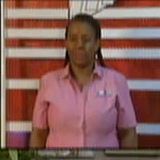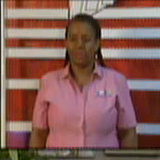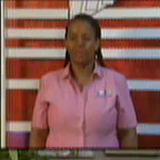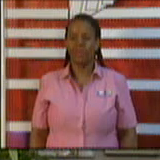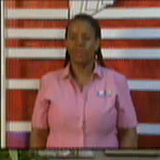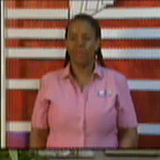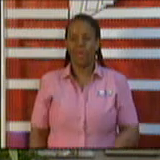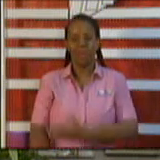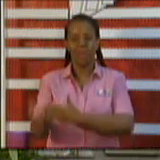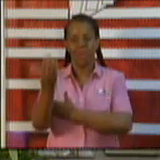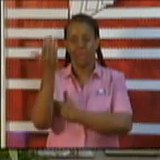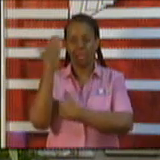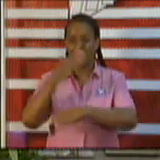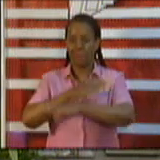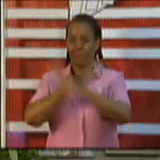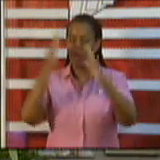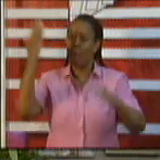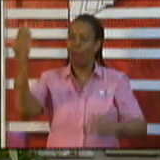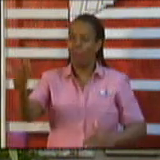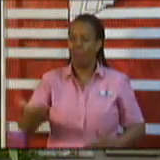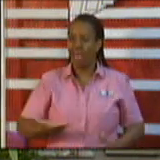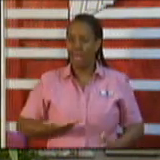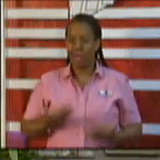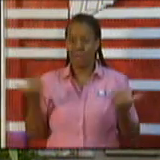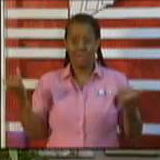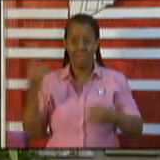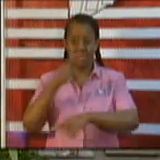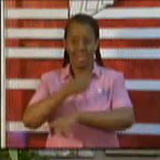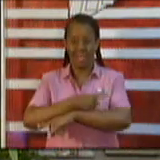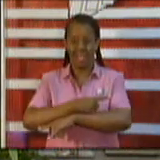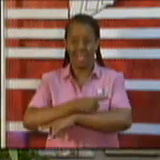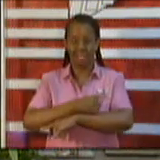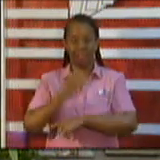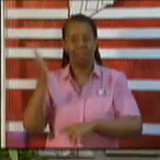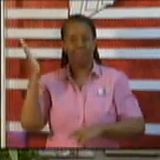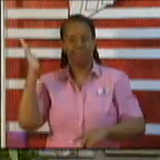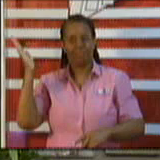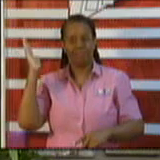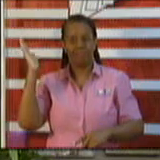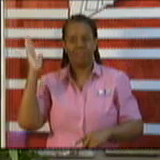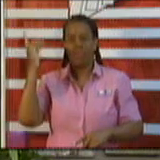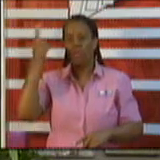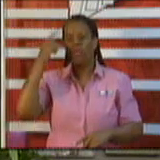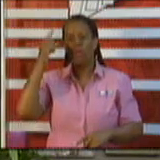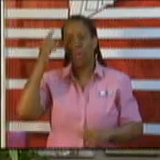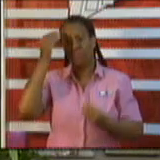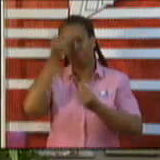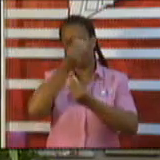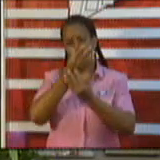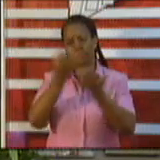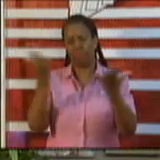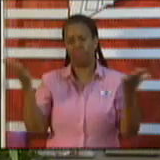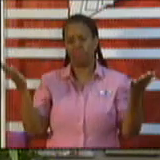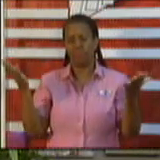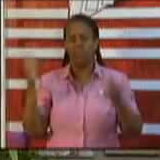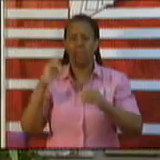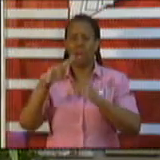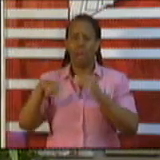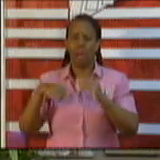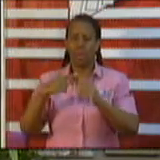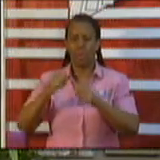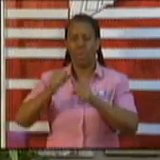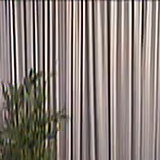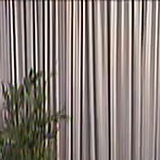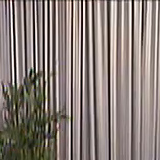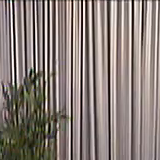Good morning and welcome to today's virtual media conference to apprise you of government's efforts to combat COVID-19. Today with me are the